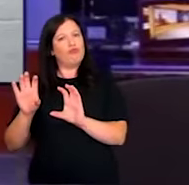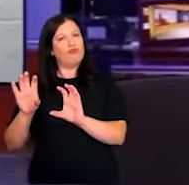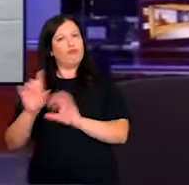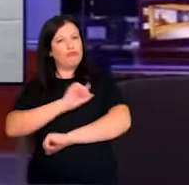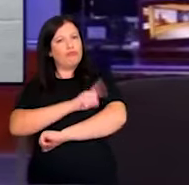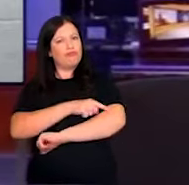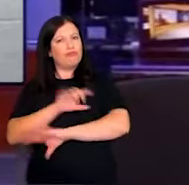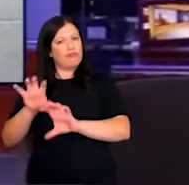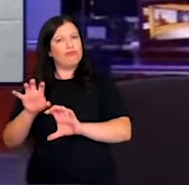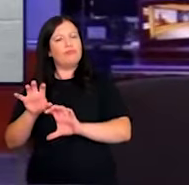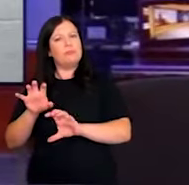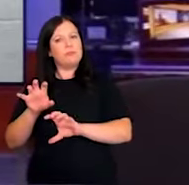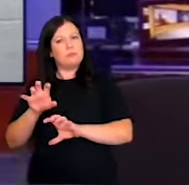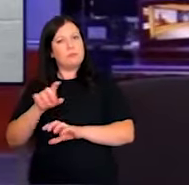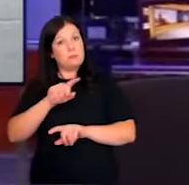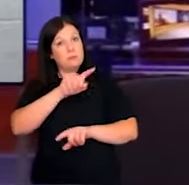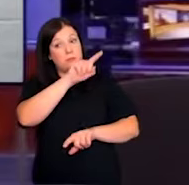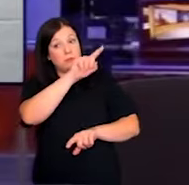buttock,